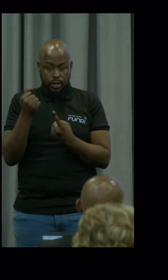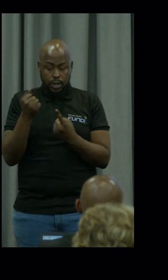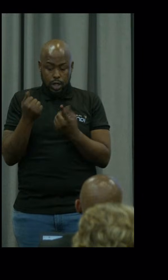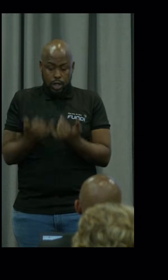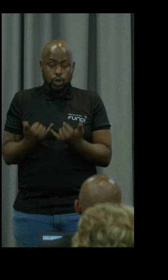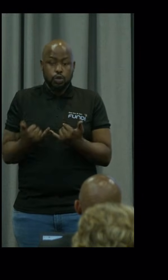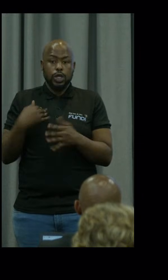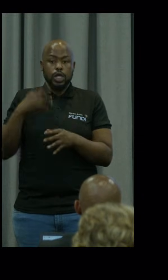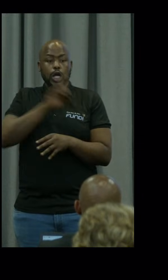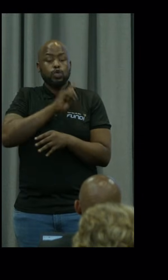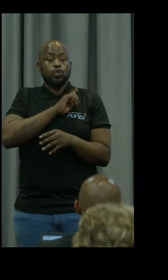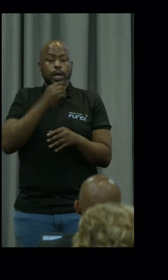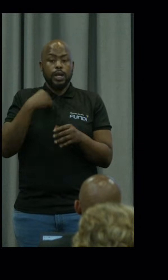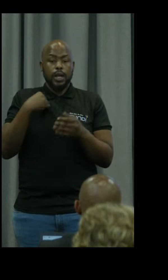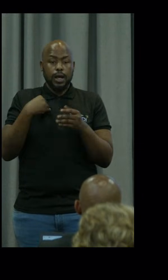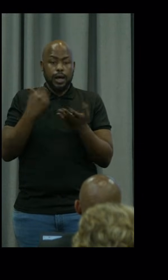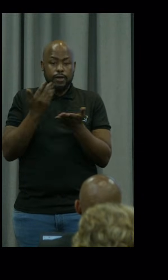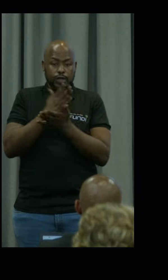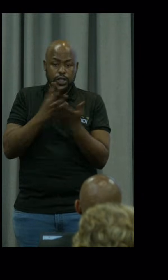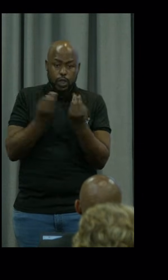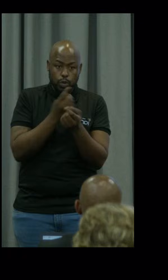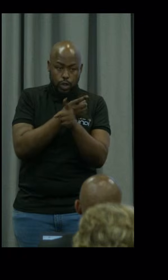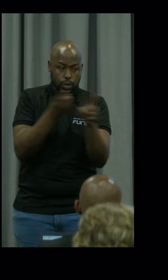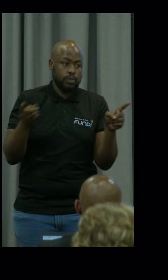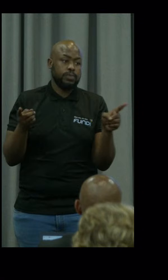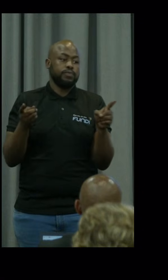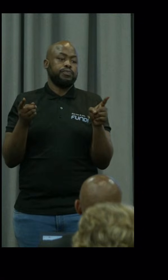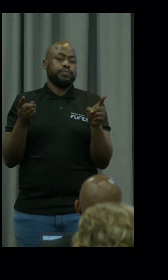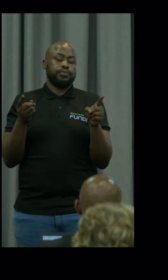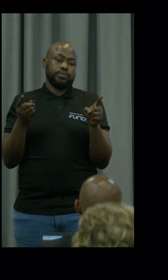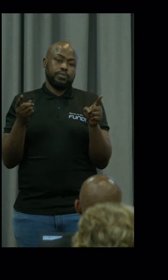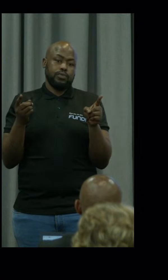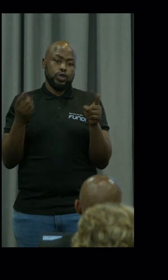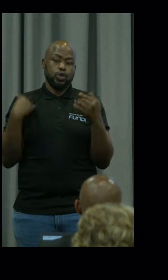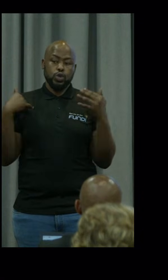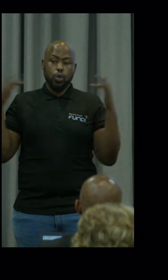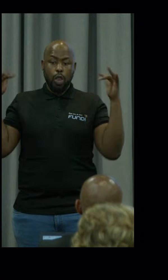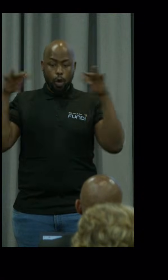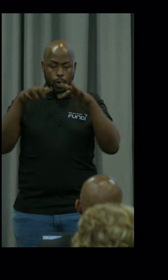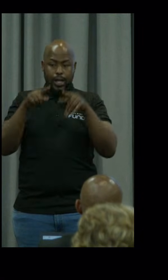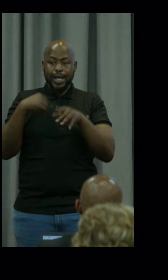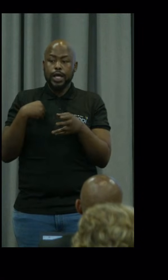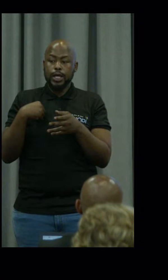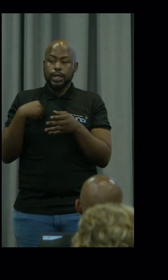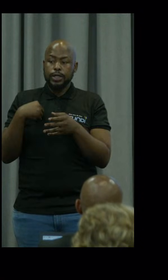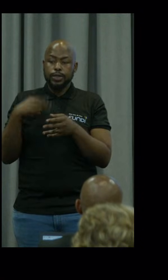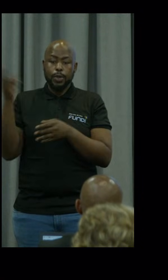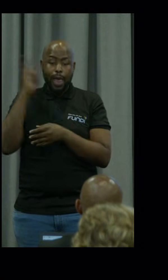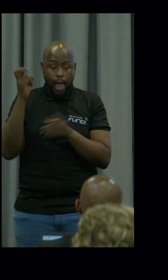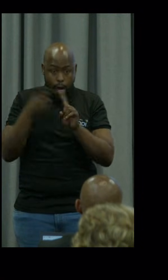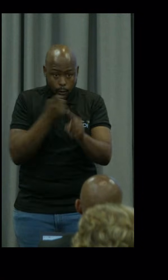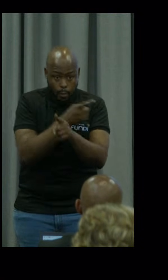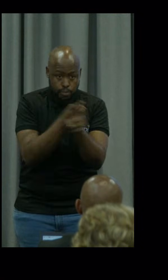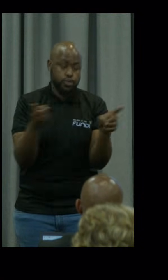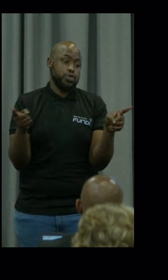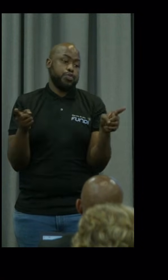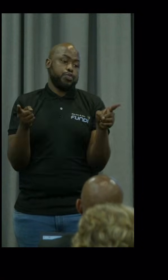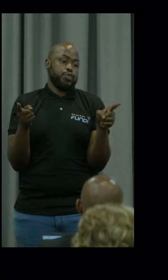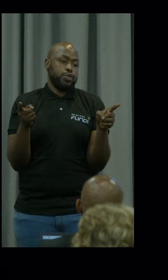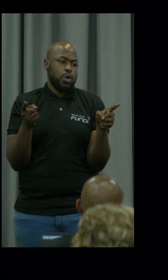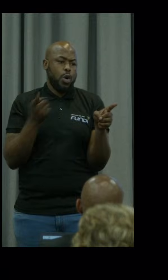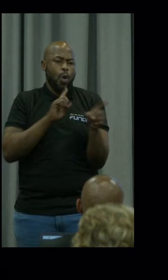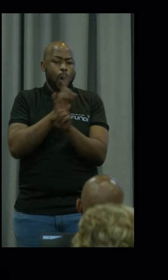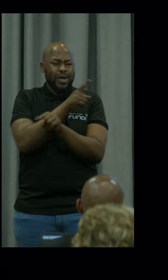that's why I brought it to the Lekgotla, is to hear from you. What do